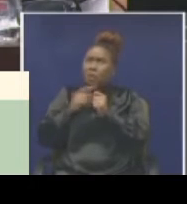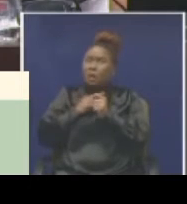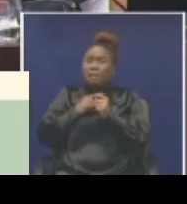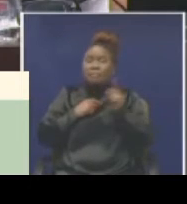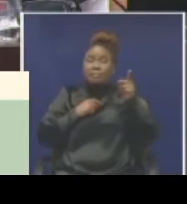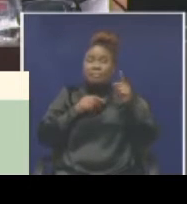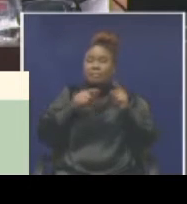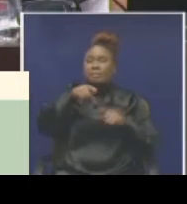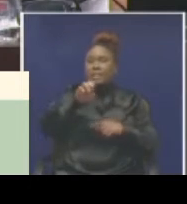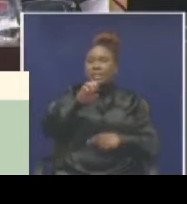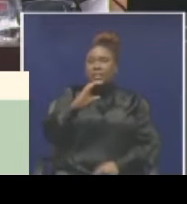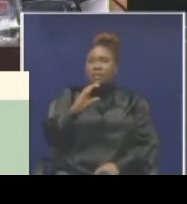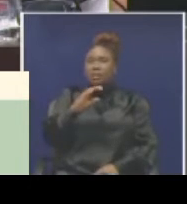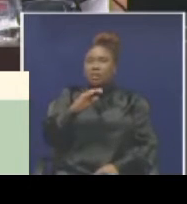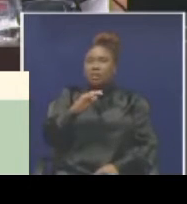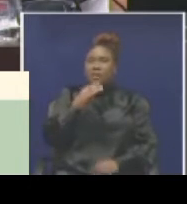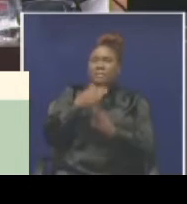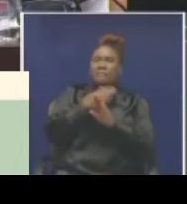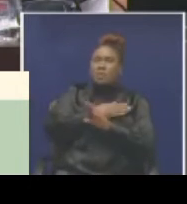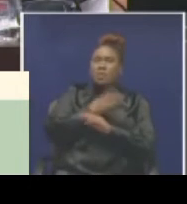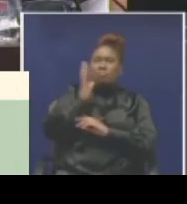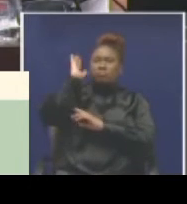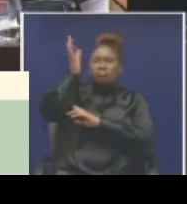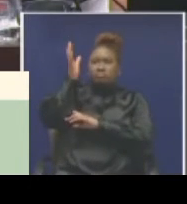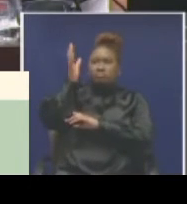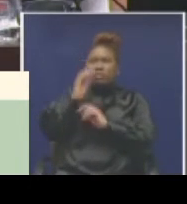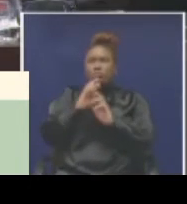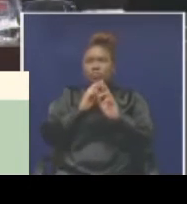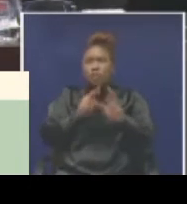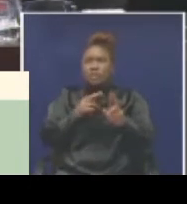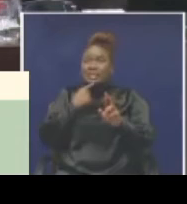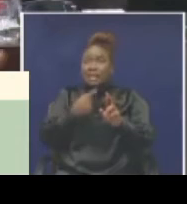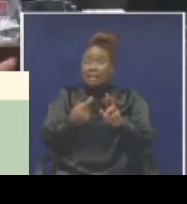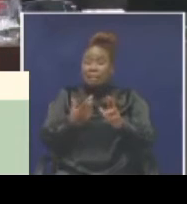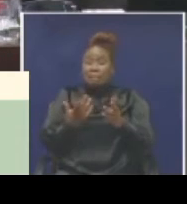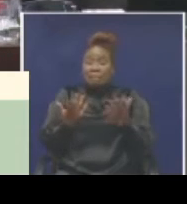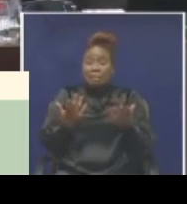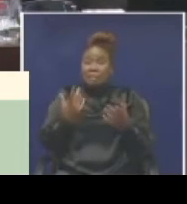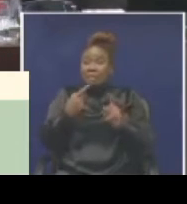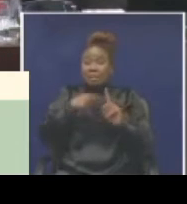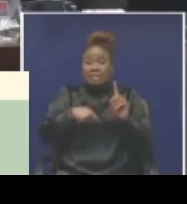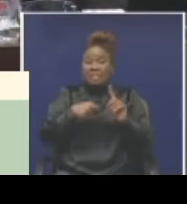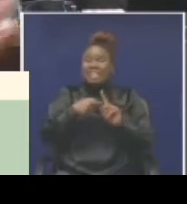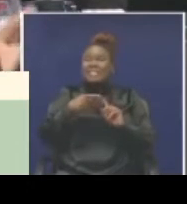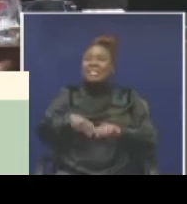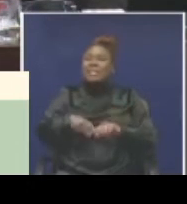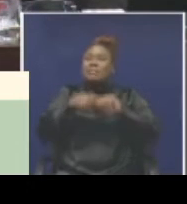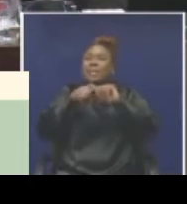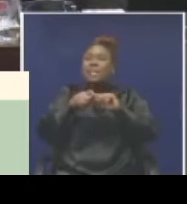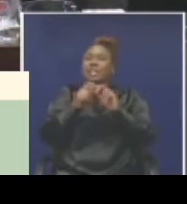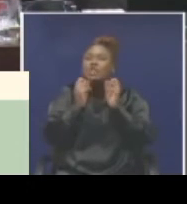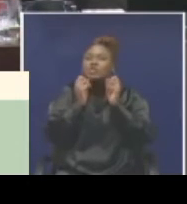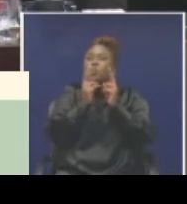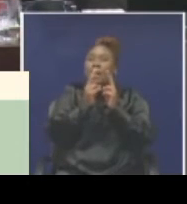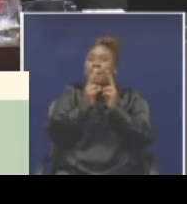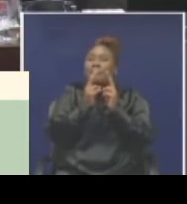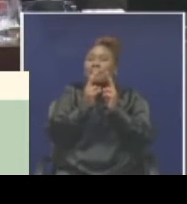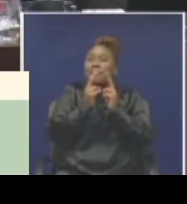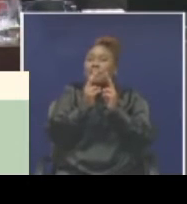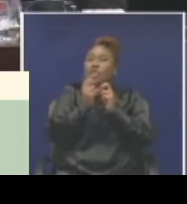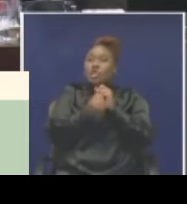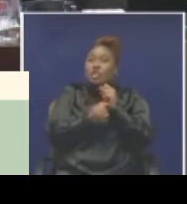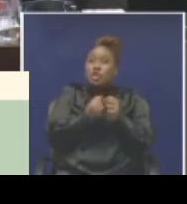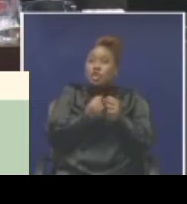the PSC, when they were presenting their report, were saying you find a person being suspended for 12 to 2 years to 3